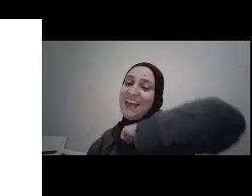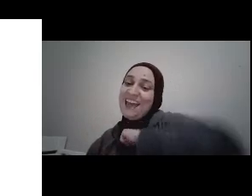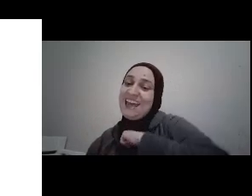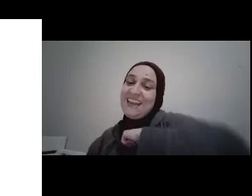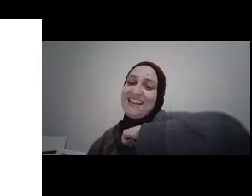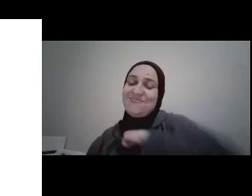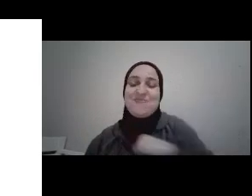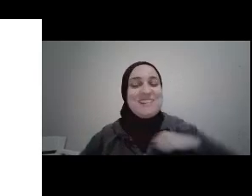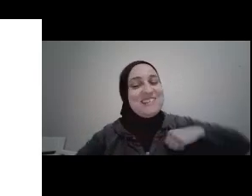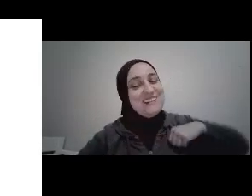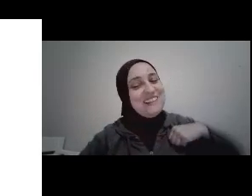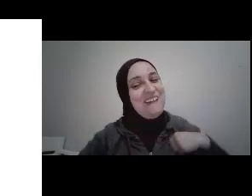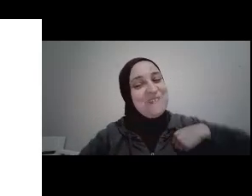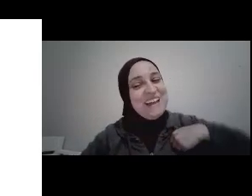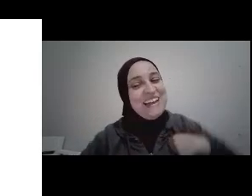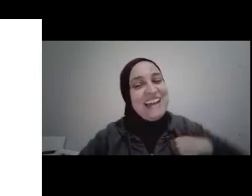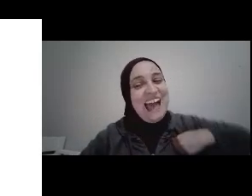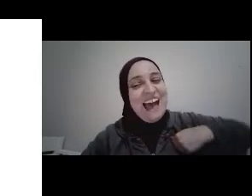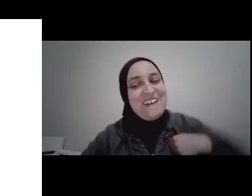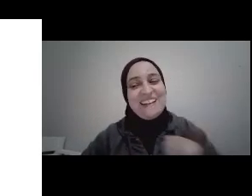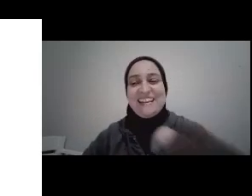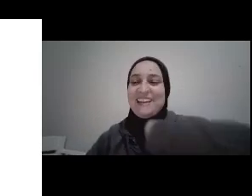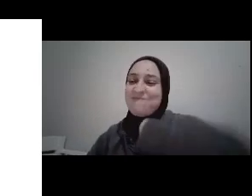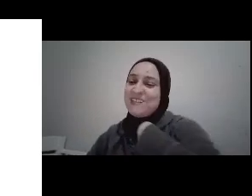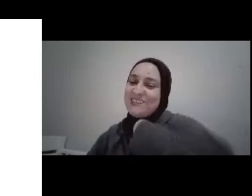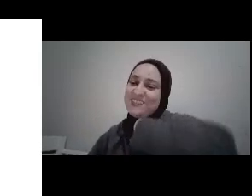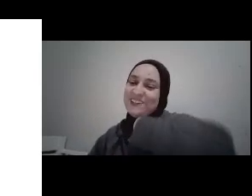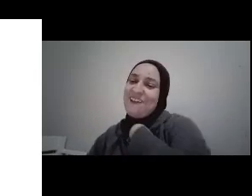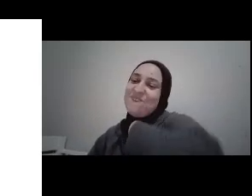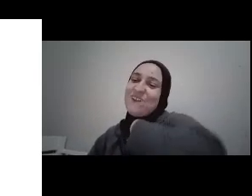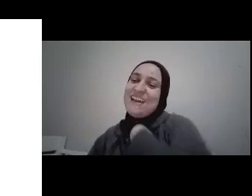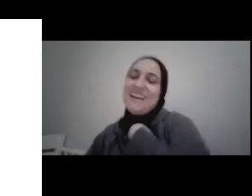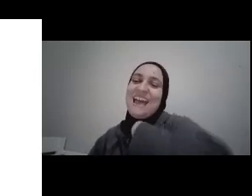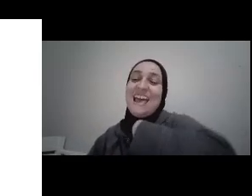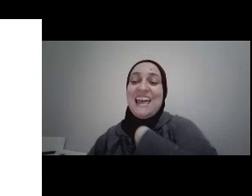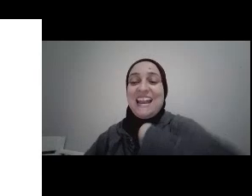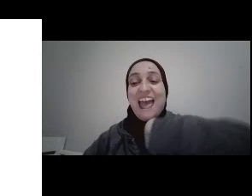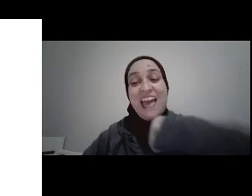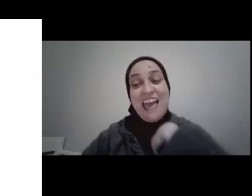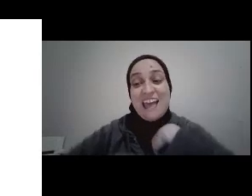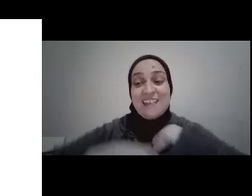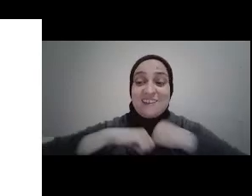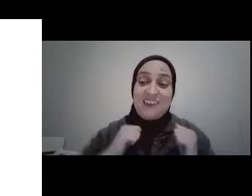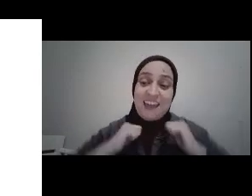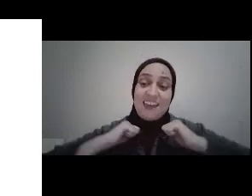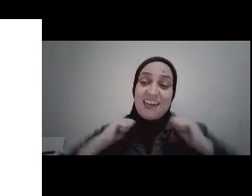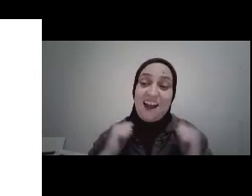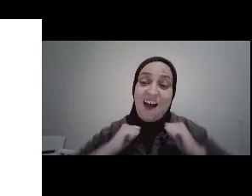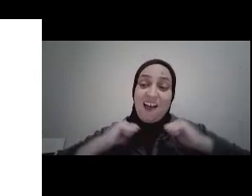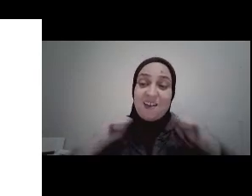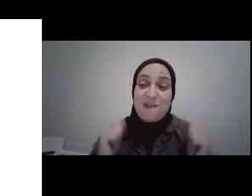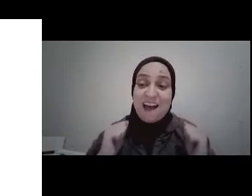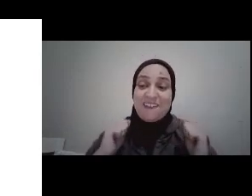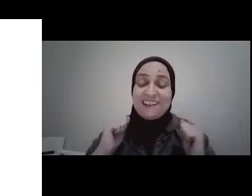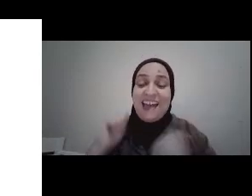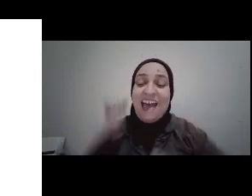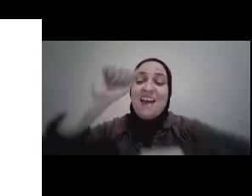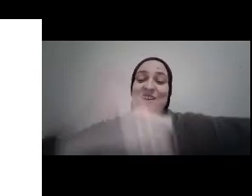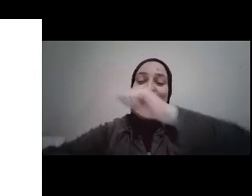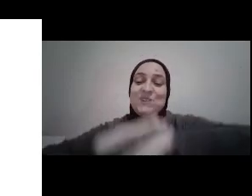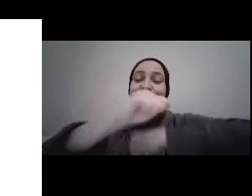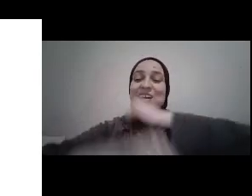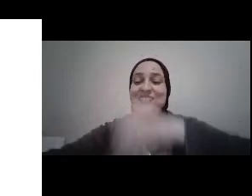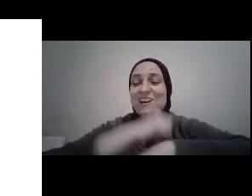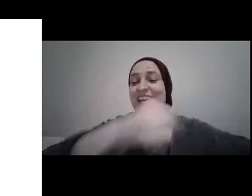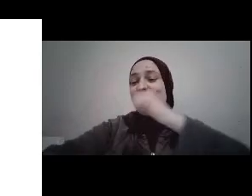wing in, you put your left wing out. You put your left wing in and you shake it all about.